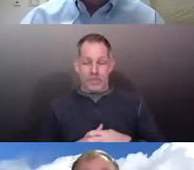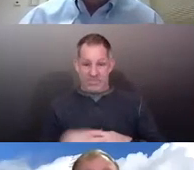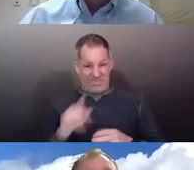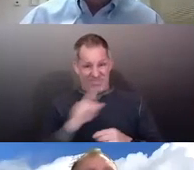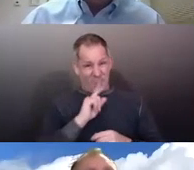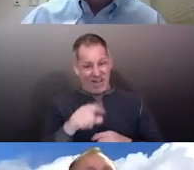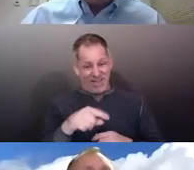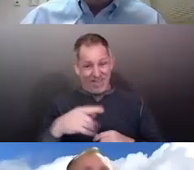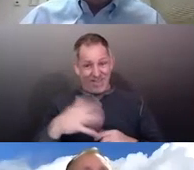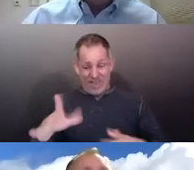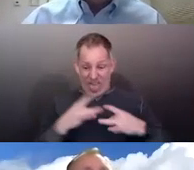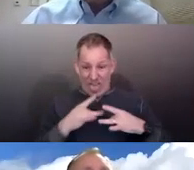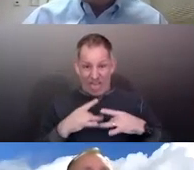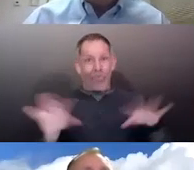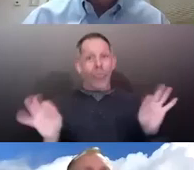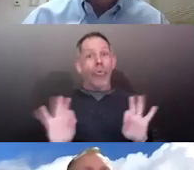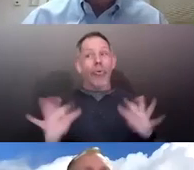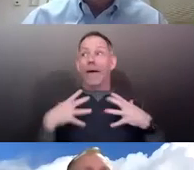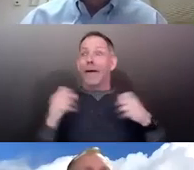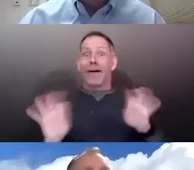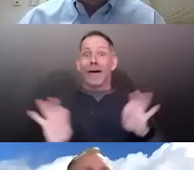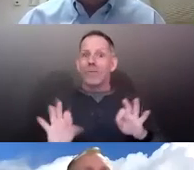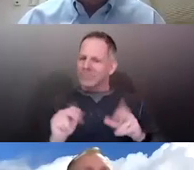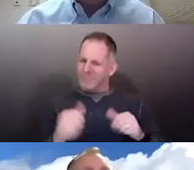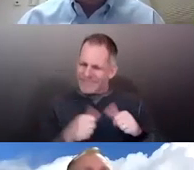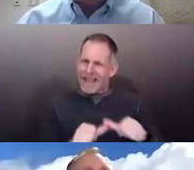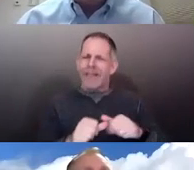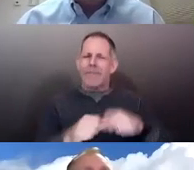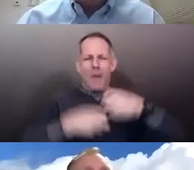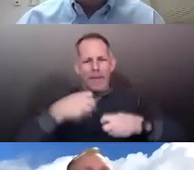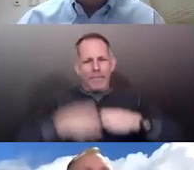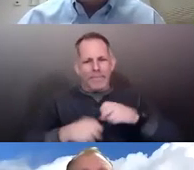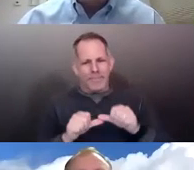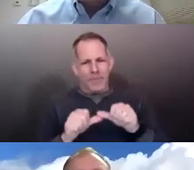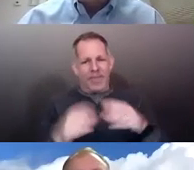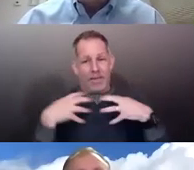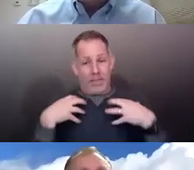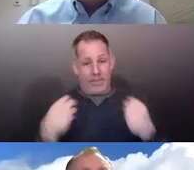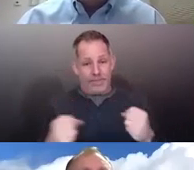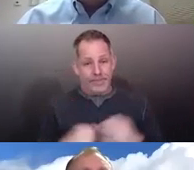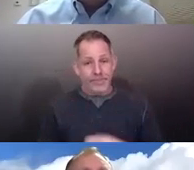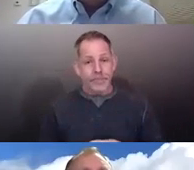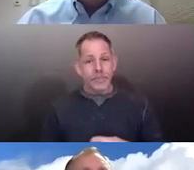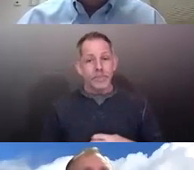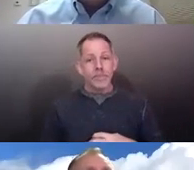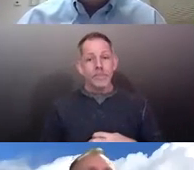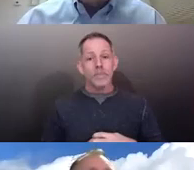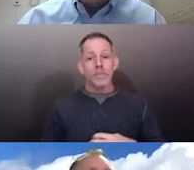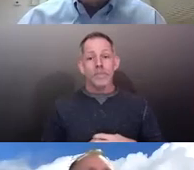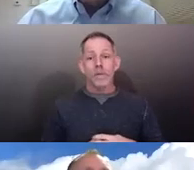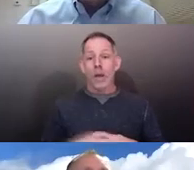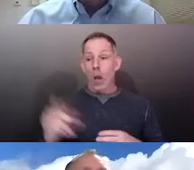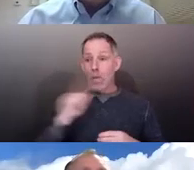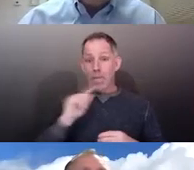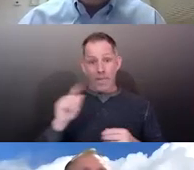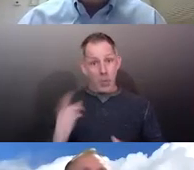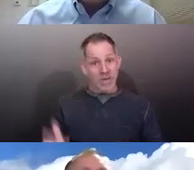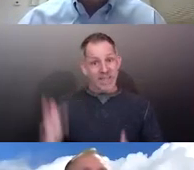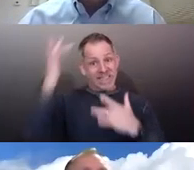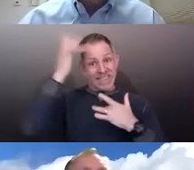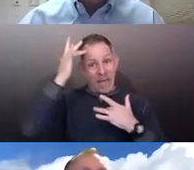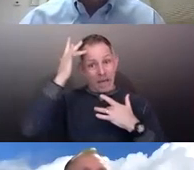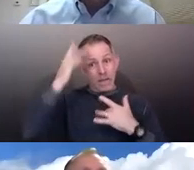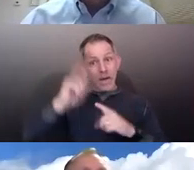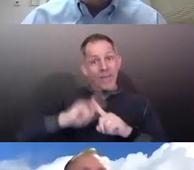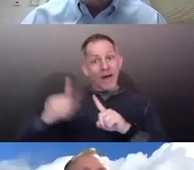out there that, well, you've got to be kind of a sick person with lots of medical problems or very elderly to end up in the